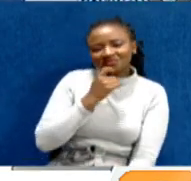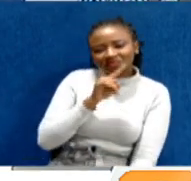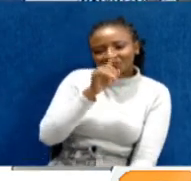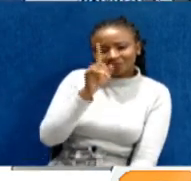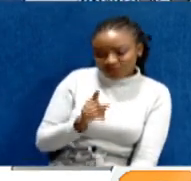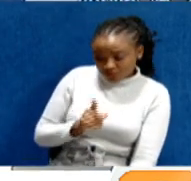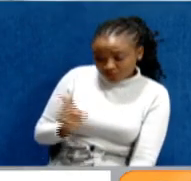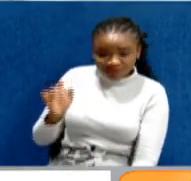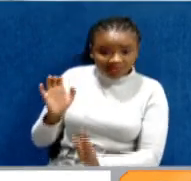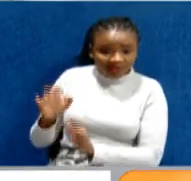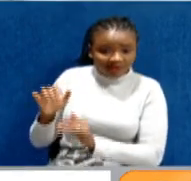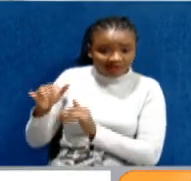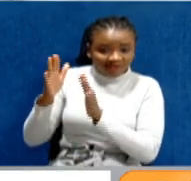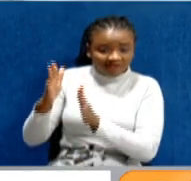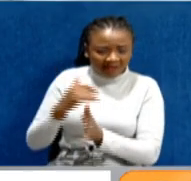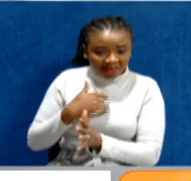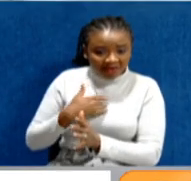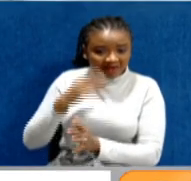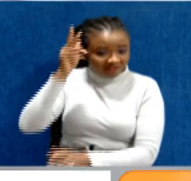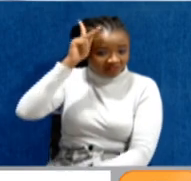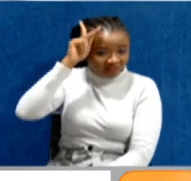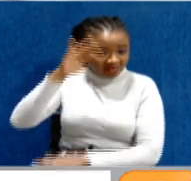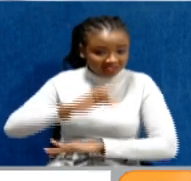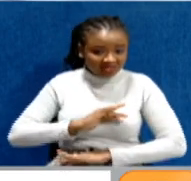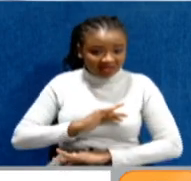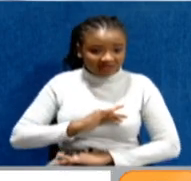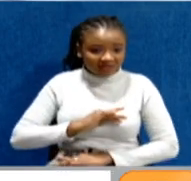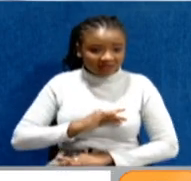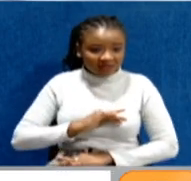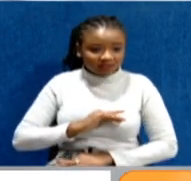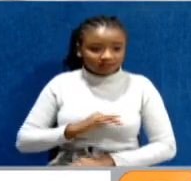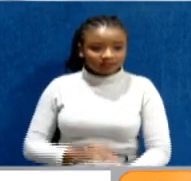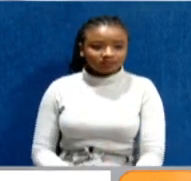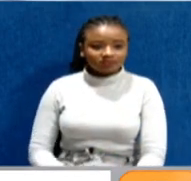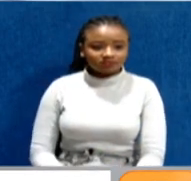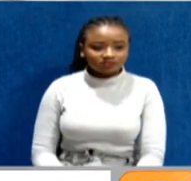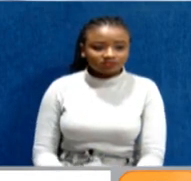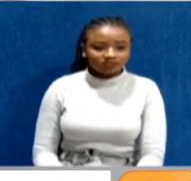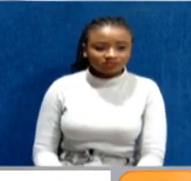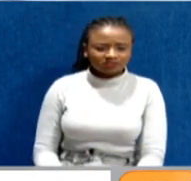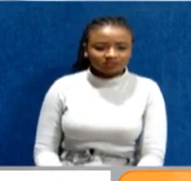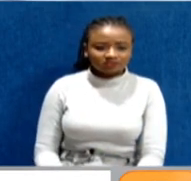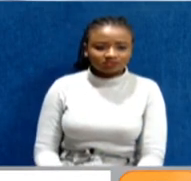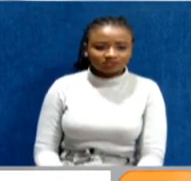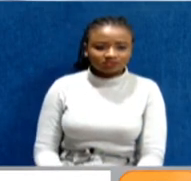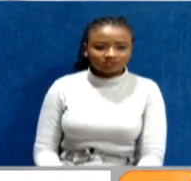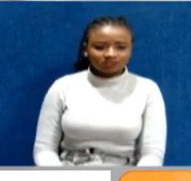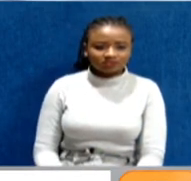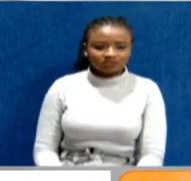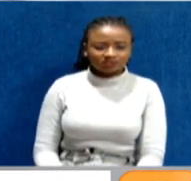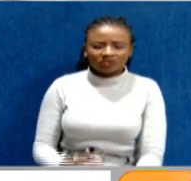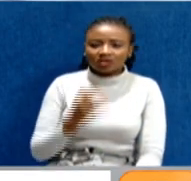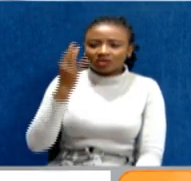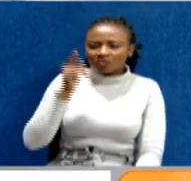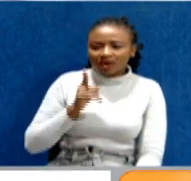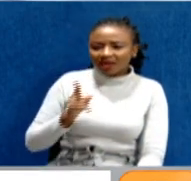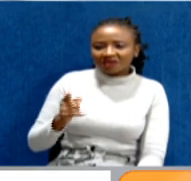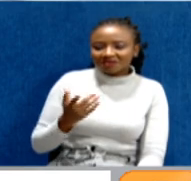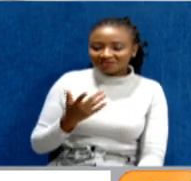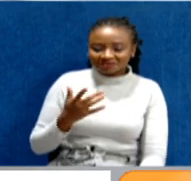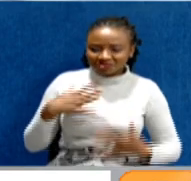of the practices that you're mentioning earlier on? Because we know farmers, like Dr. Neymar was mentioning, they just go for quantity. I mean, I